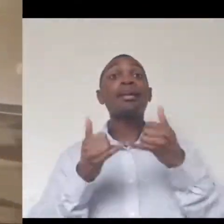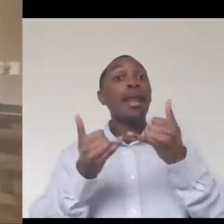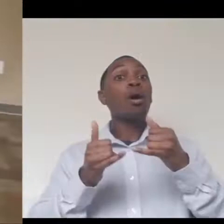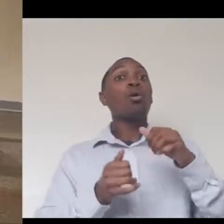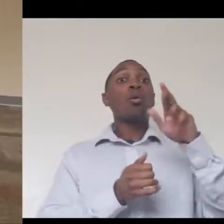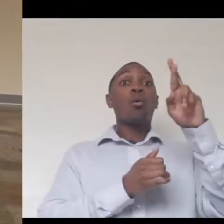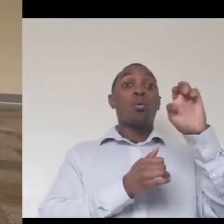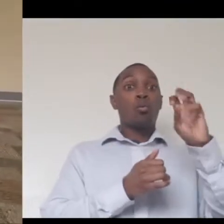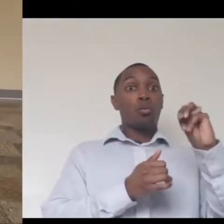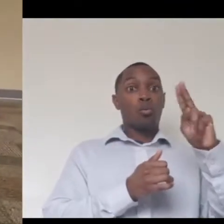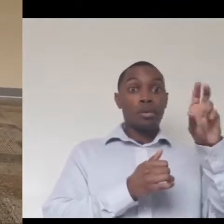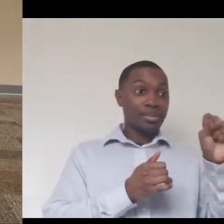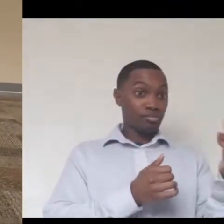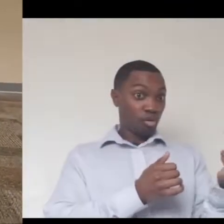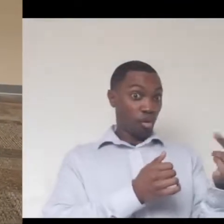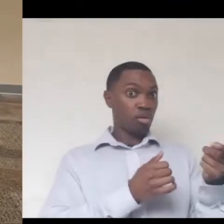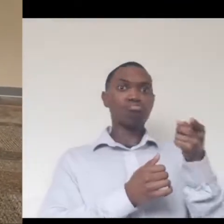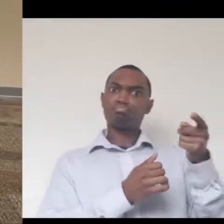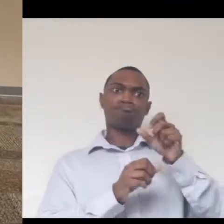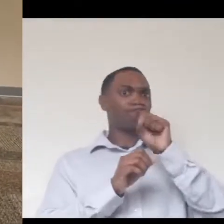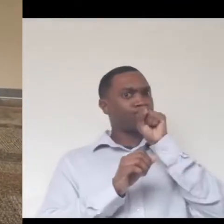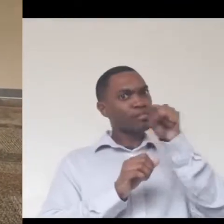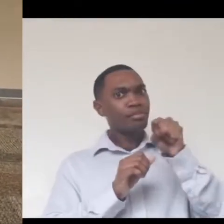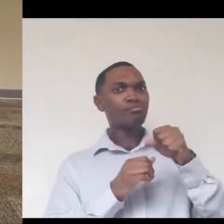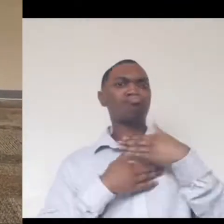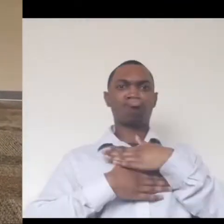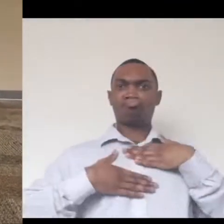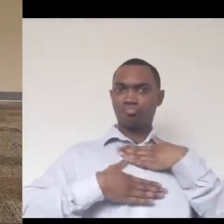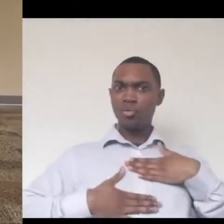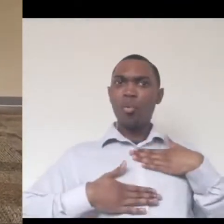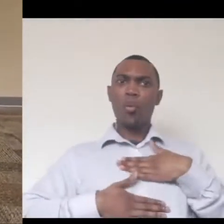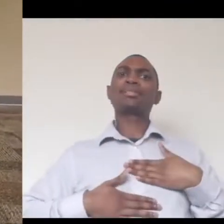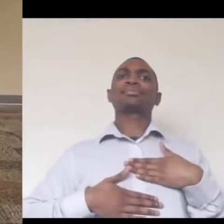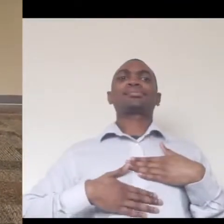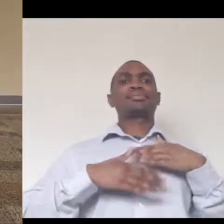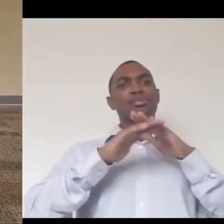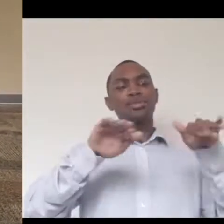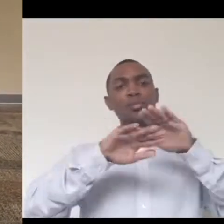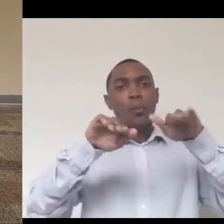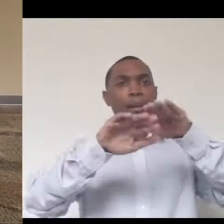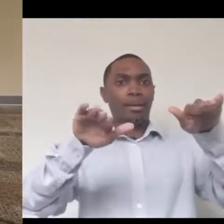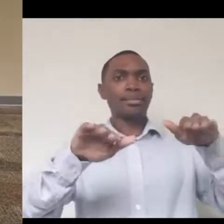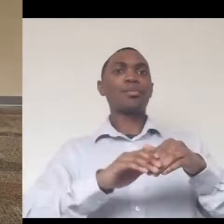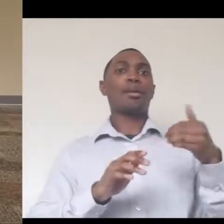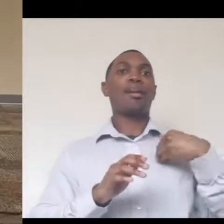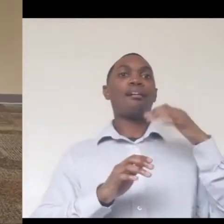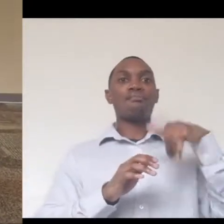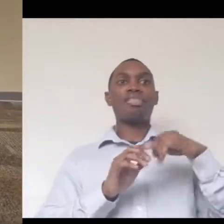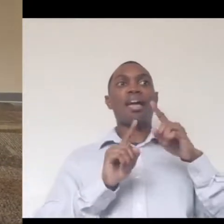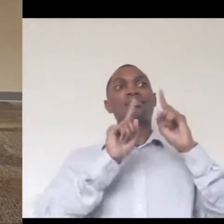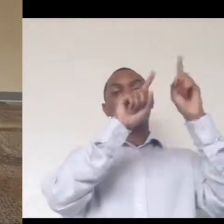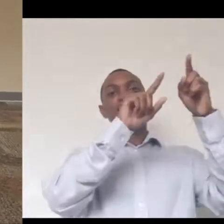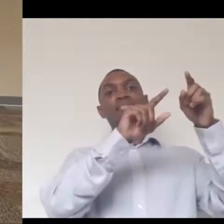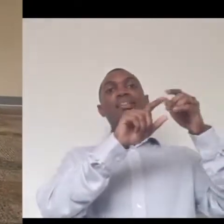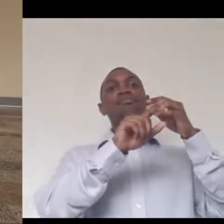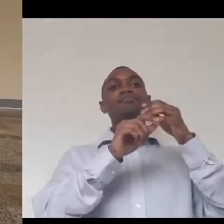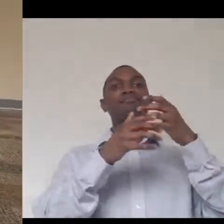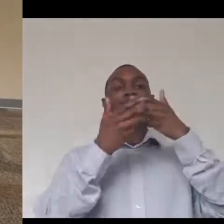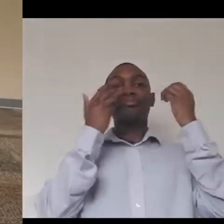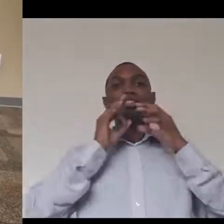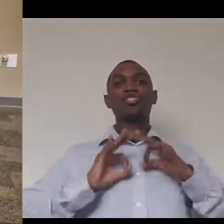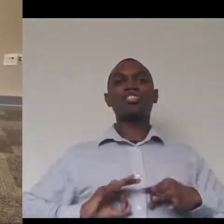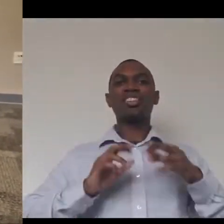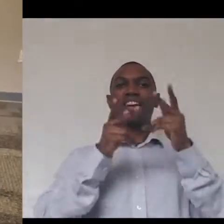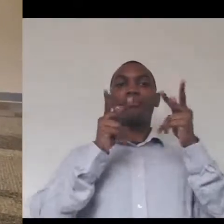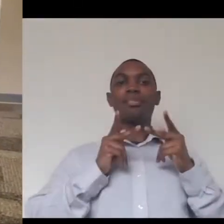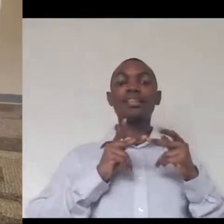loves swimming. We do have a pond up at our cheetah encounter running yard, and he loves swimming in that pond. Now, I don't know if any